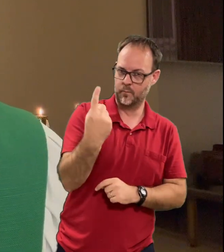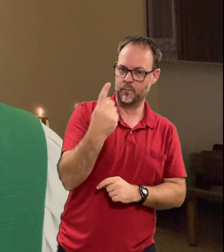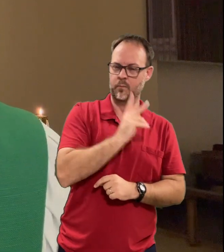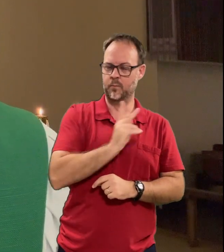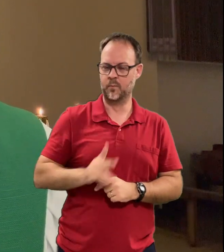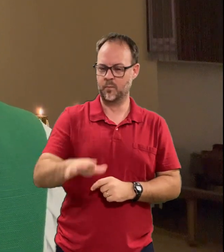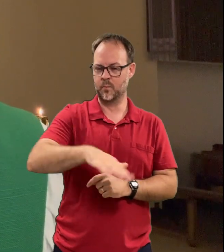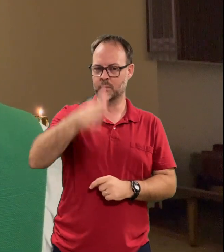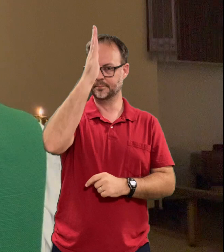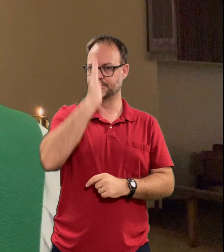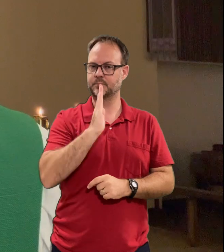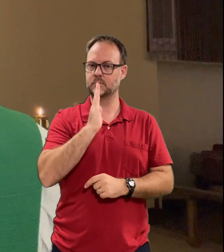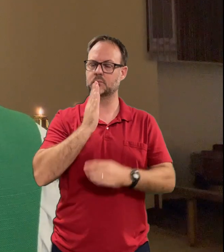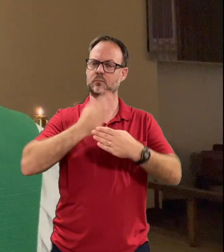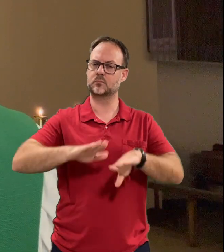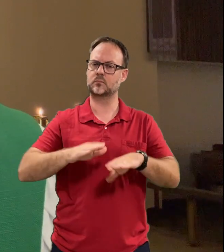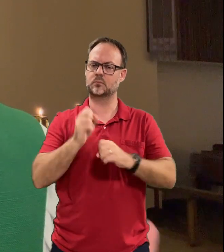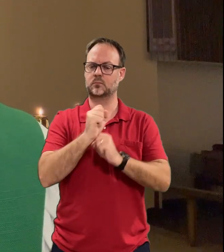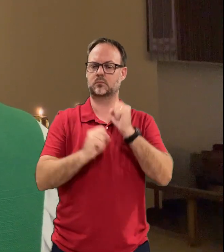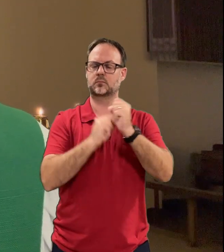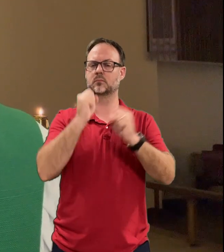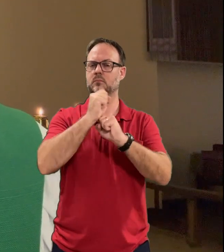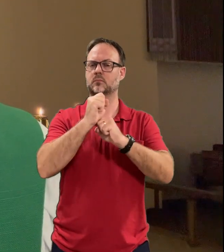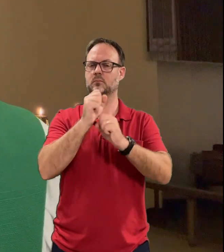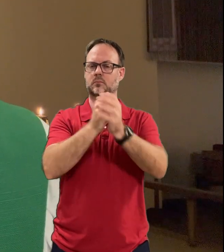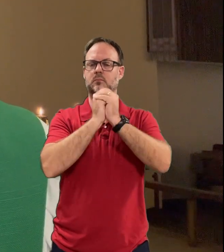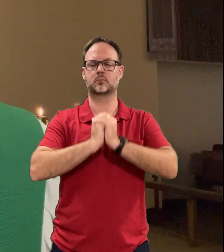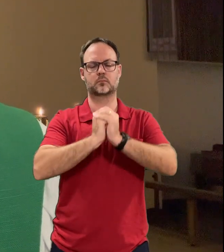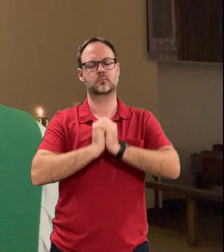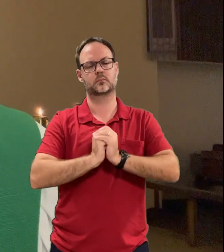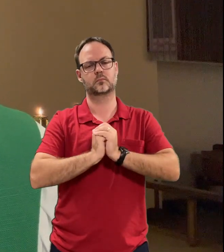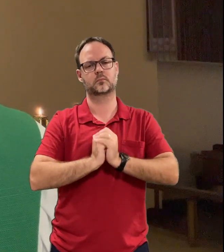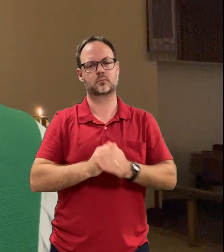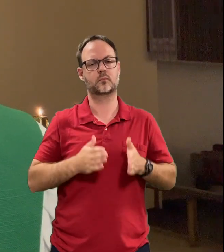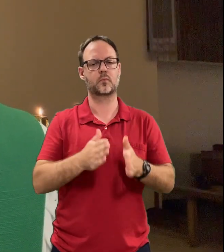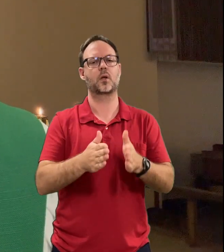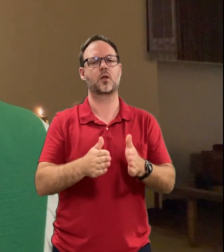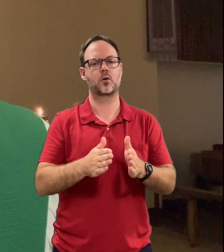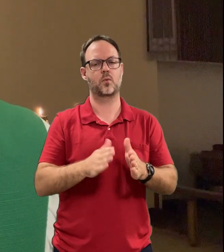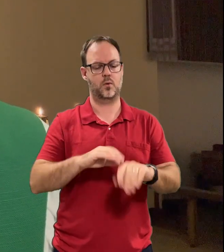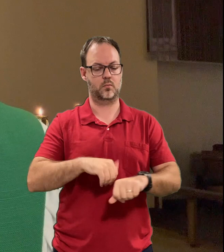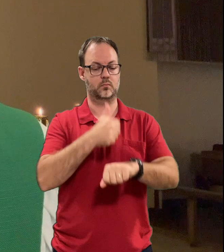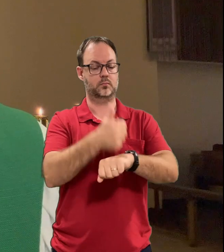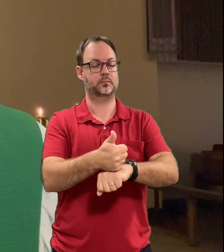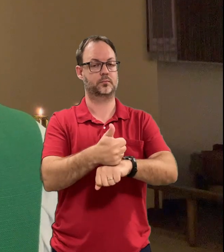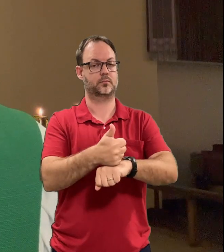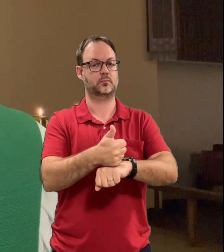first the kingdom of God by the structure of the prayer and the way that it's laid